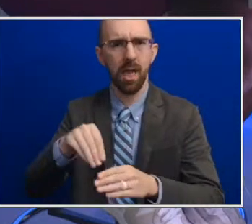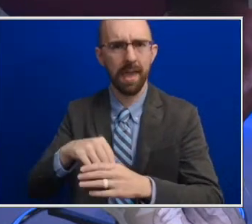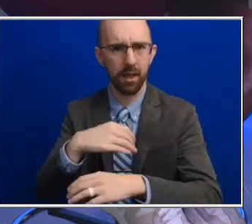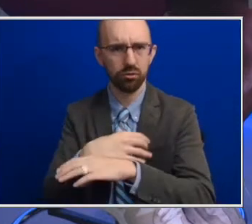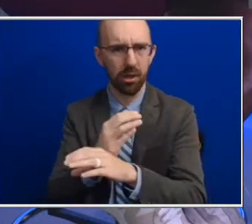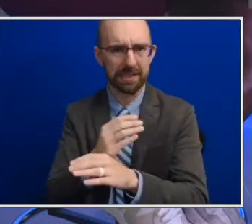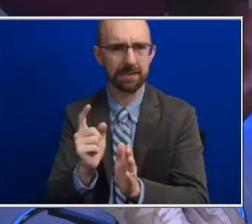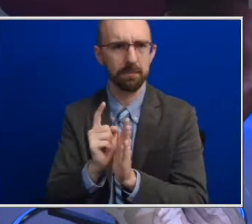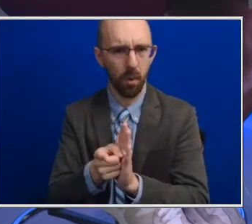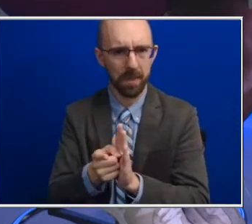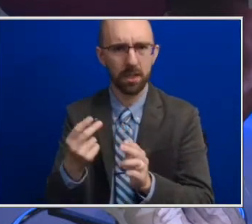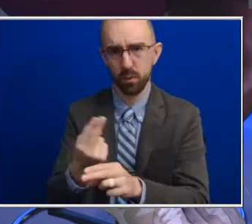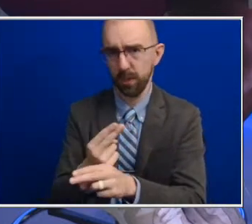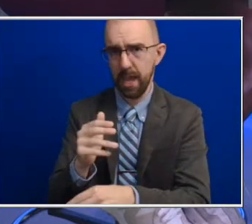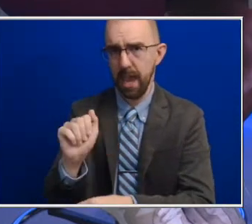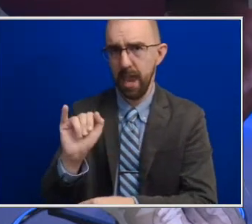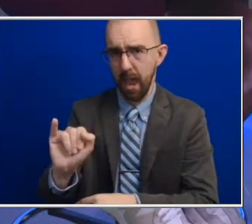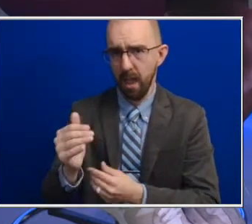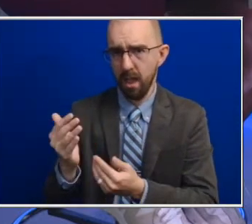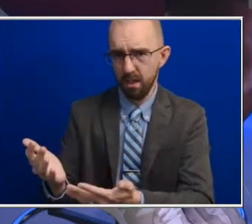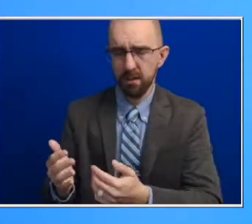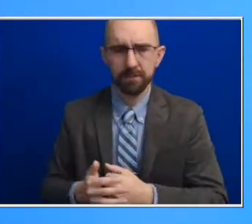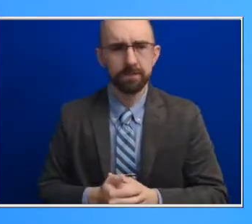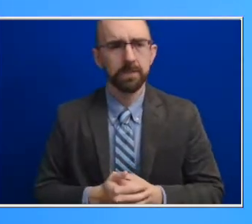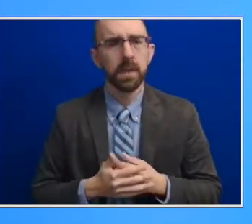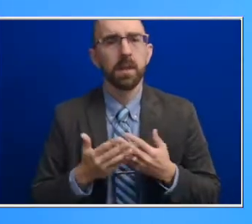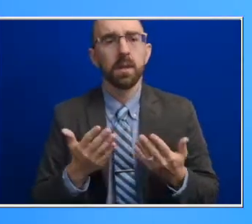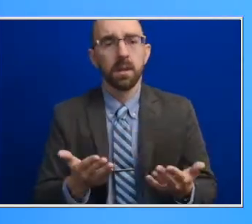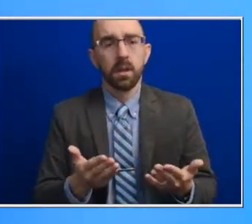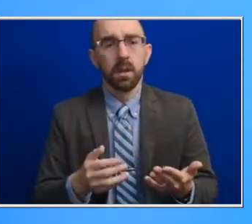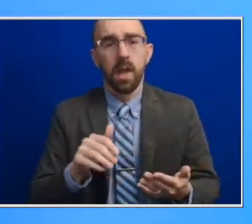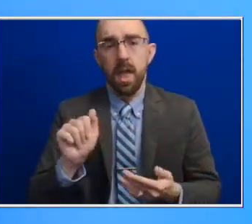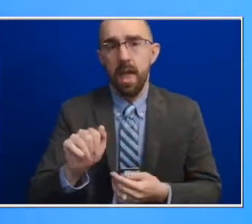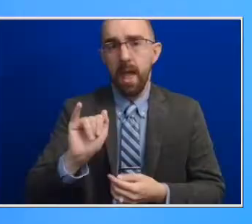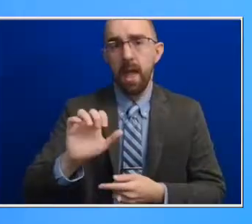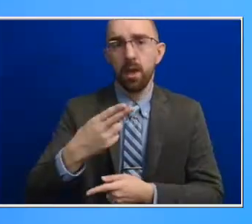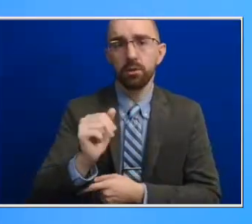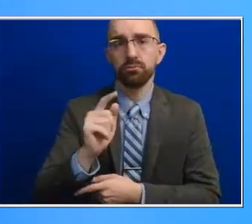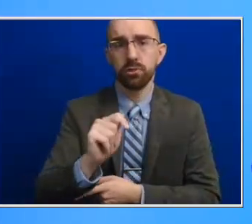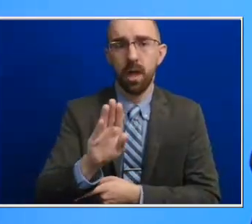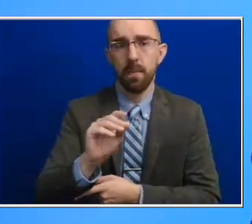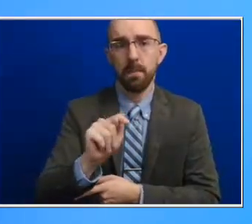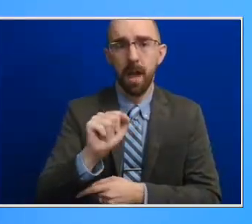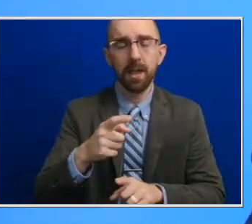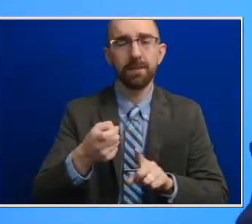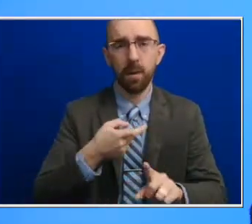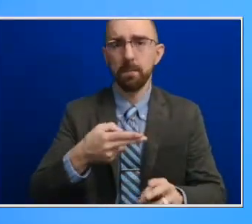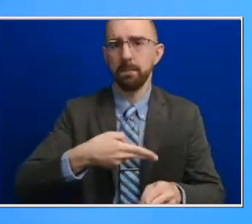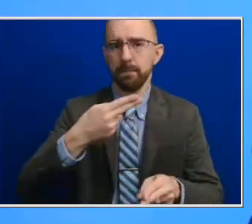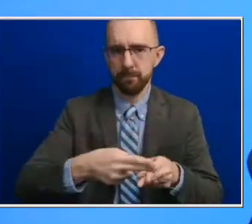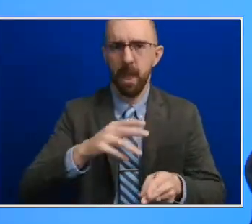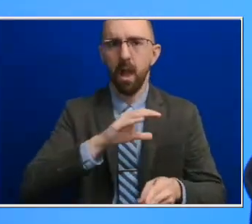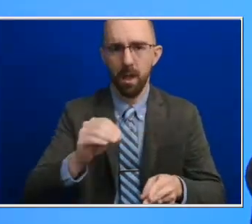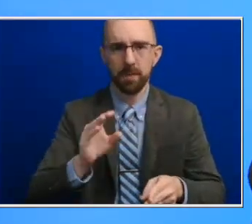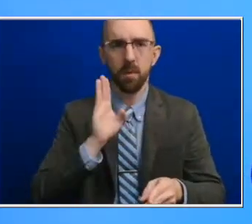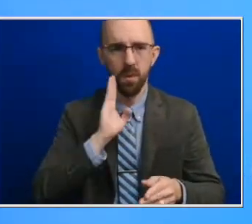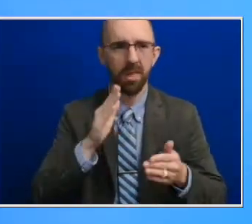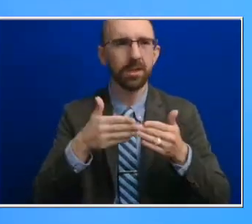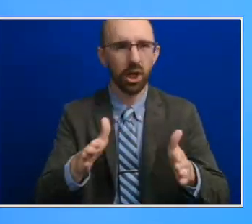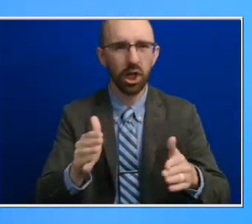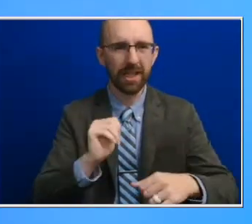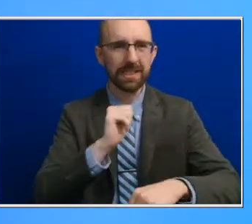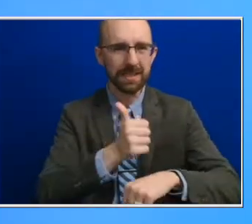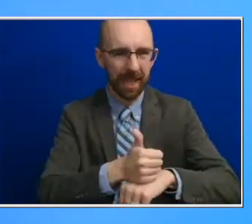AI? So, the AI chatbots from the more reputable companies will generally have it be set when there's discussion of